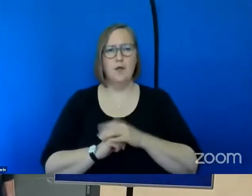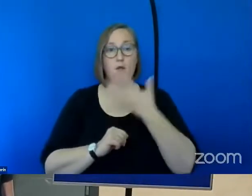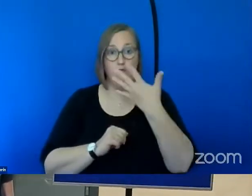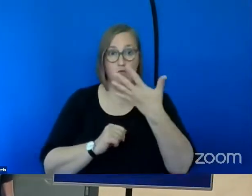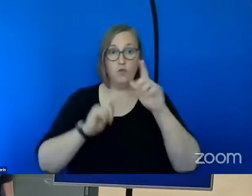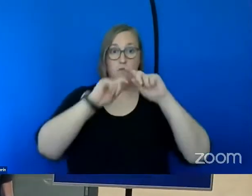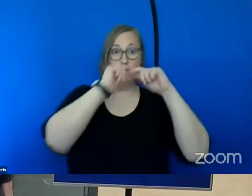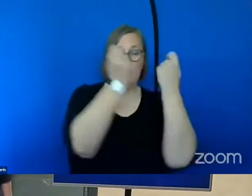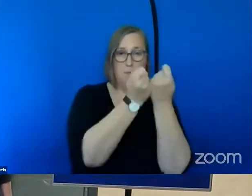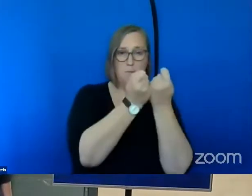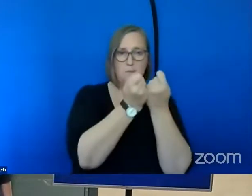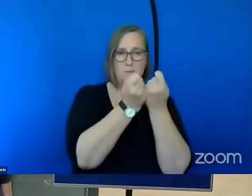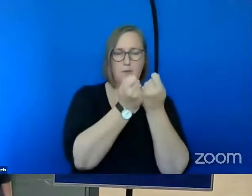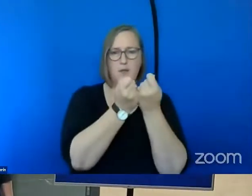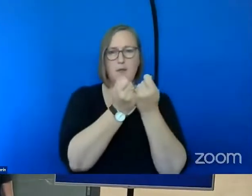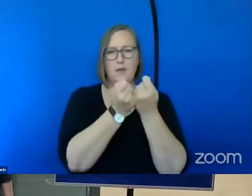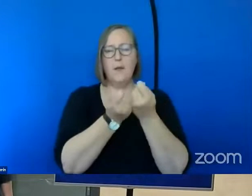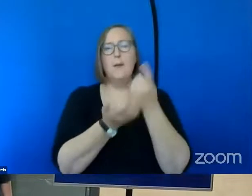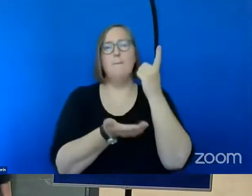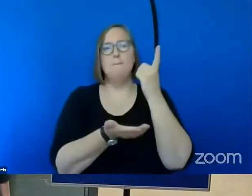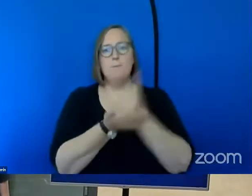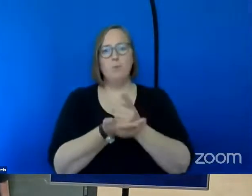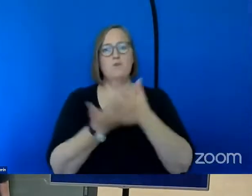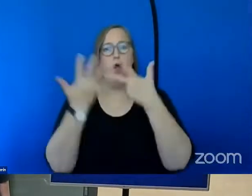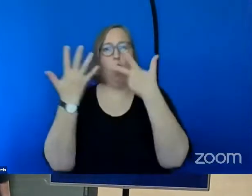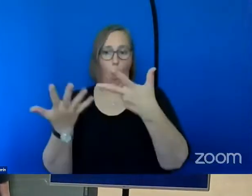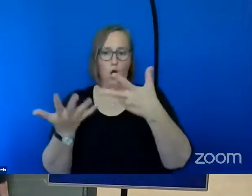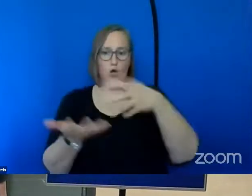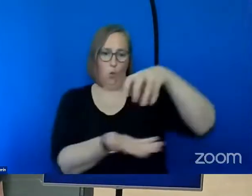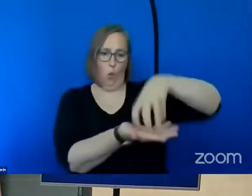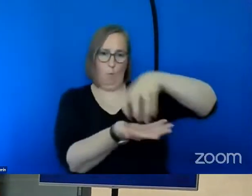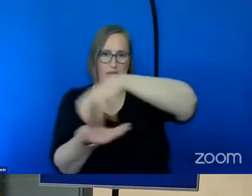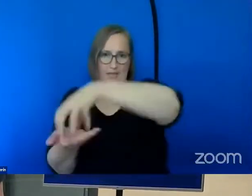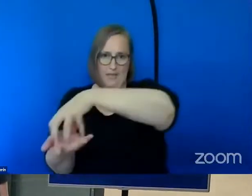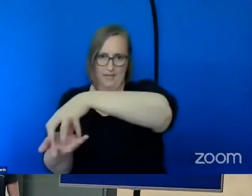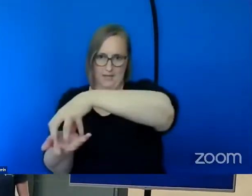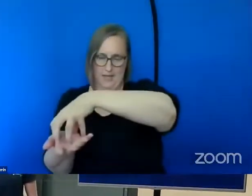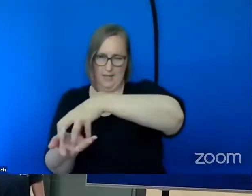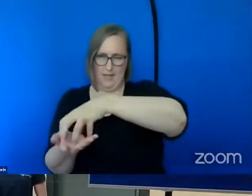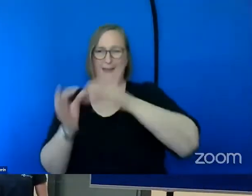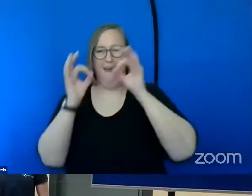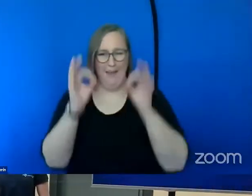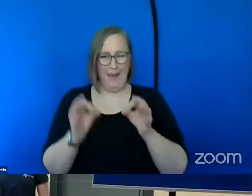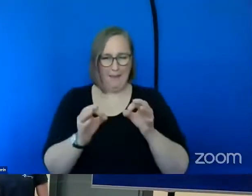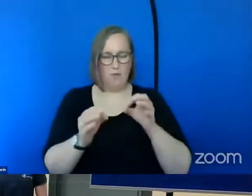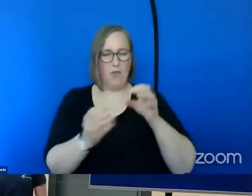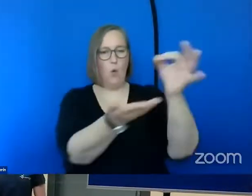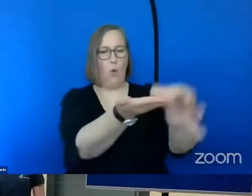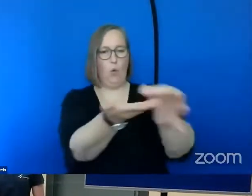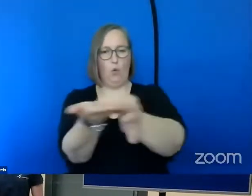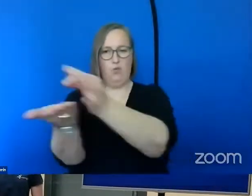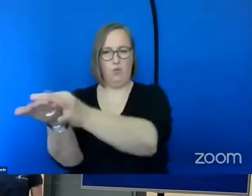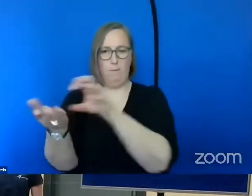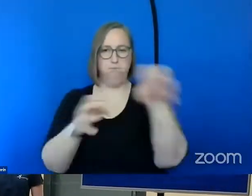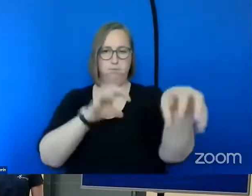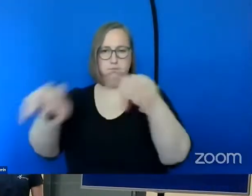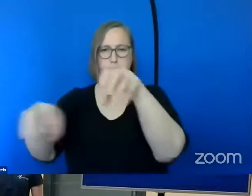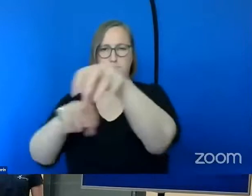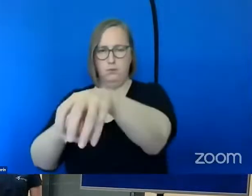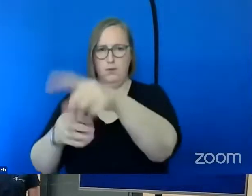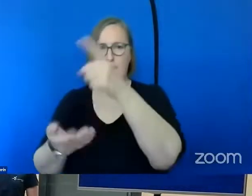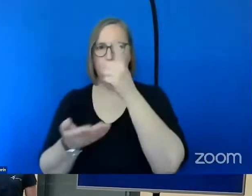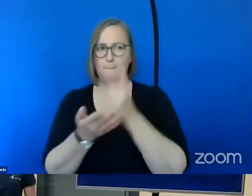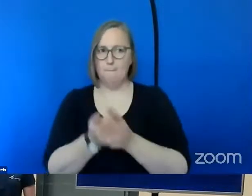that we need to follow and watch carefully. Yes, you will see the blue objects in the box afterwards, and they are blue because this means they